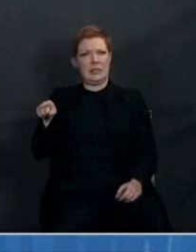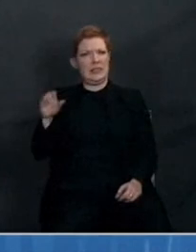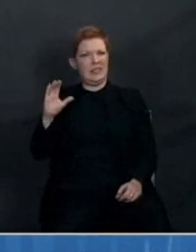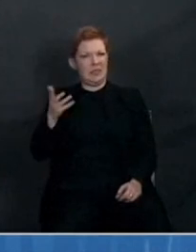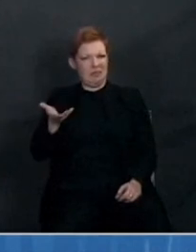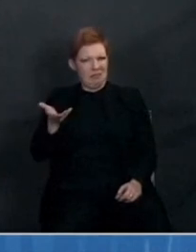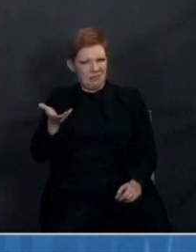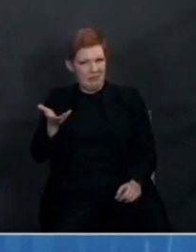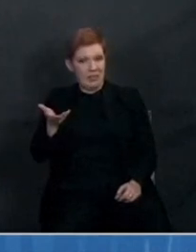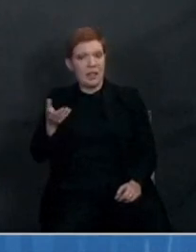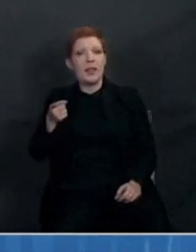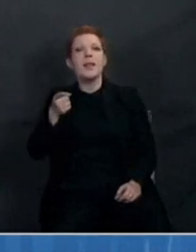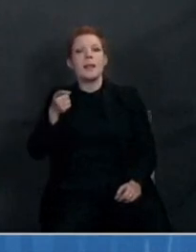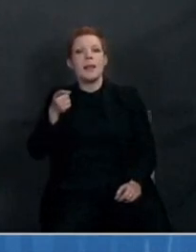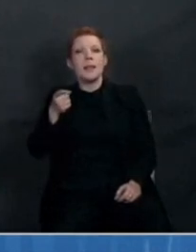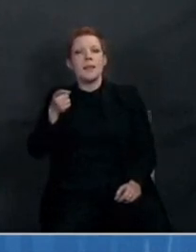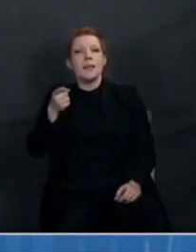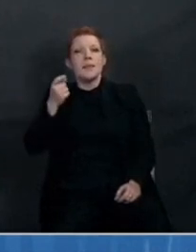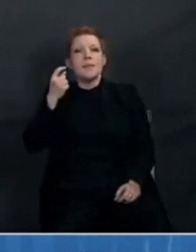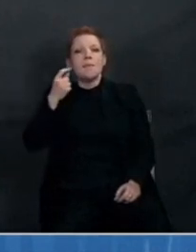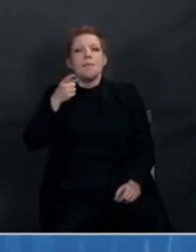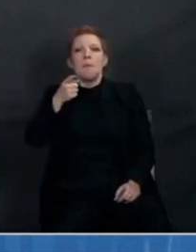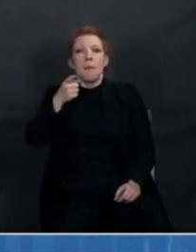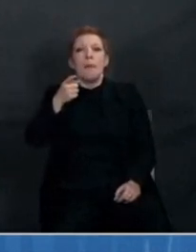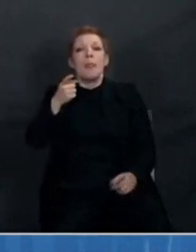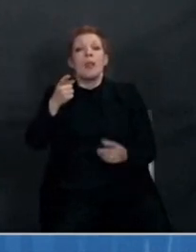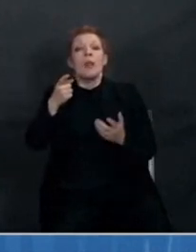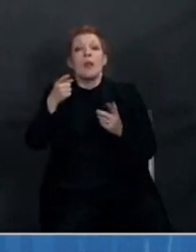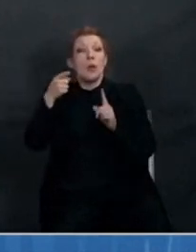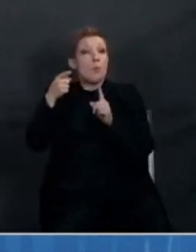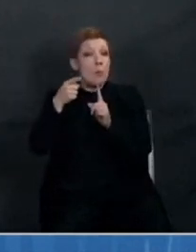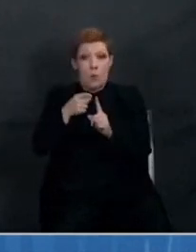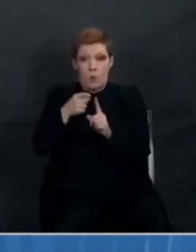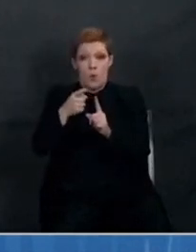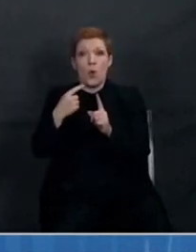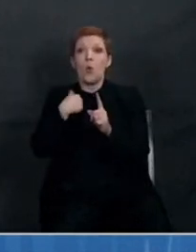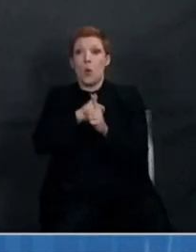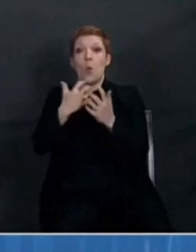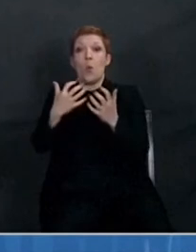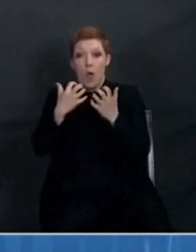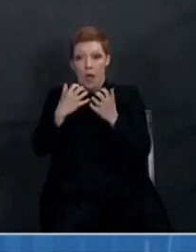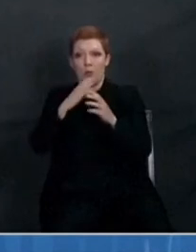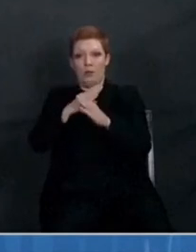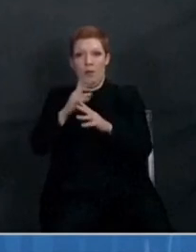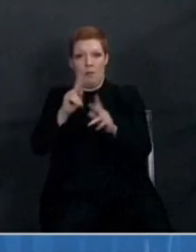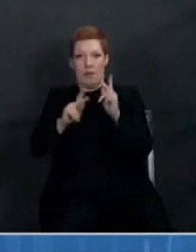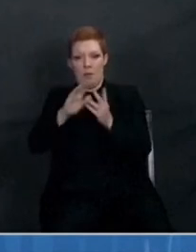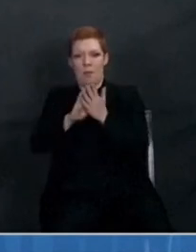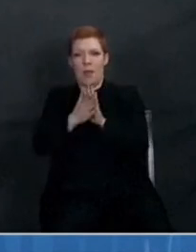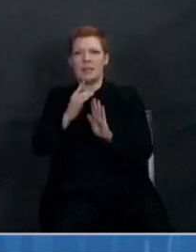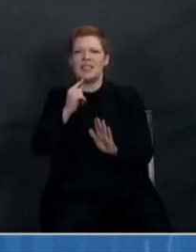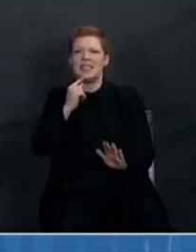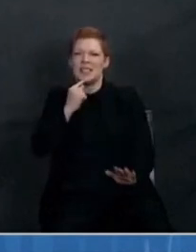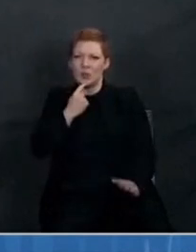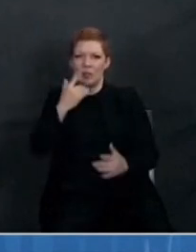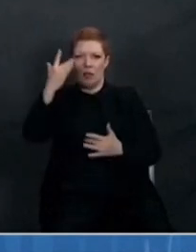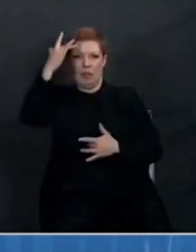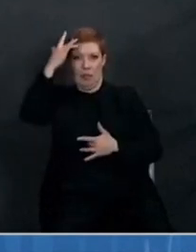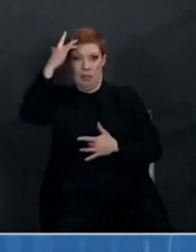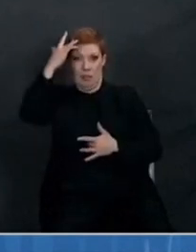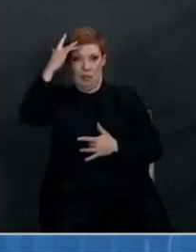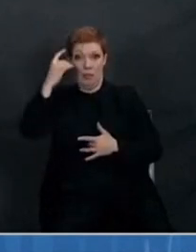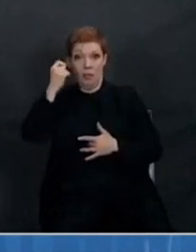into the equation is what you really want to do. You want to prevent people from getting seriously ill. You want to prevent them from getting